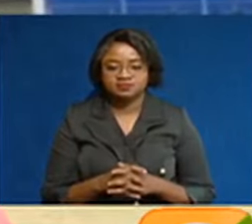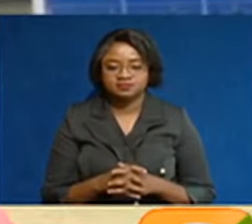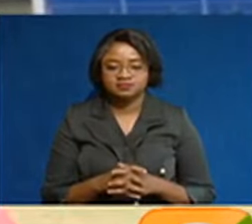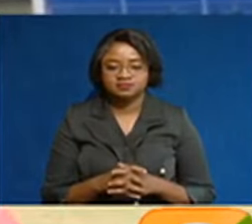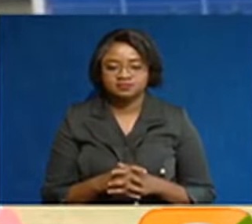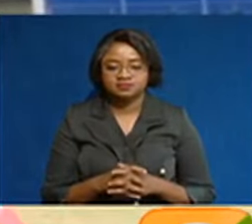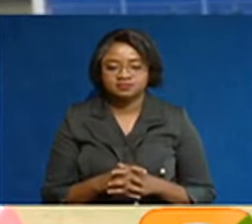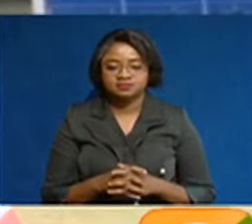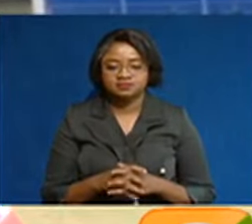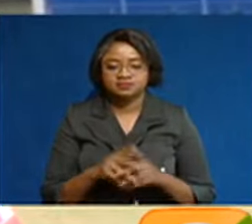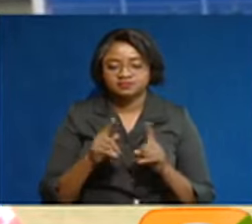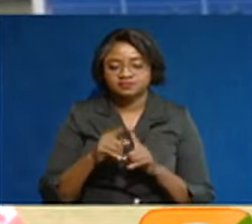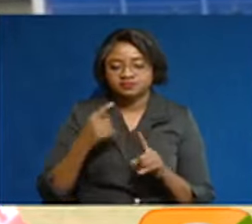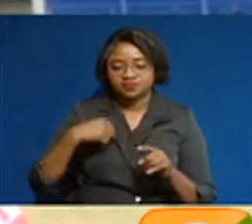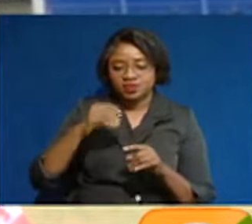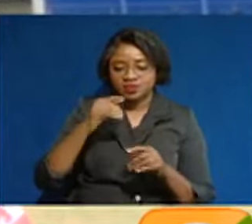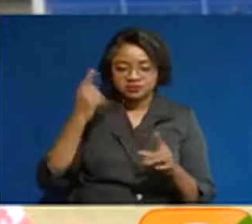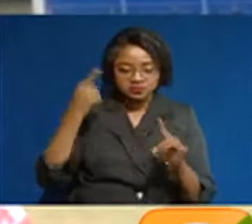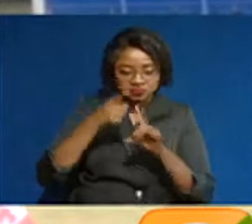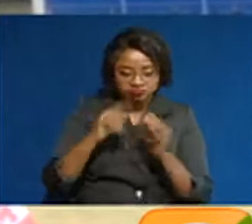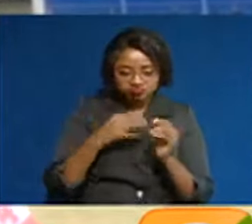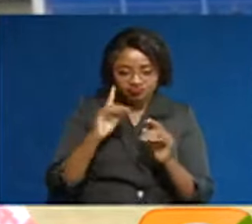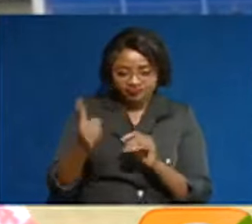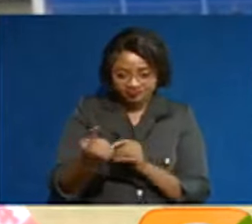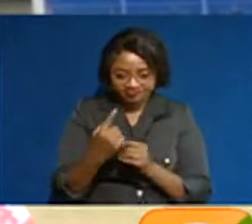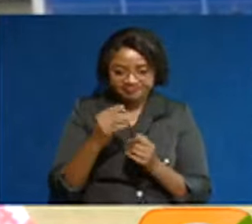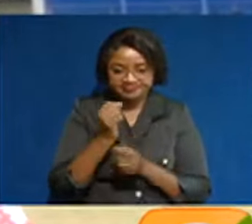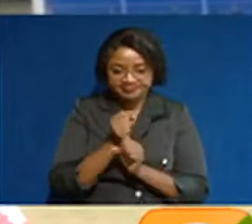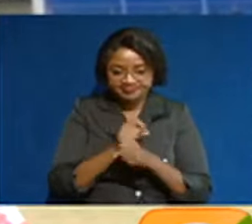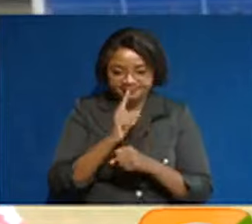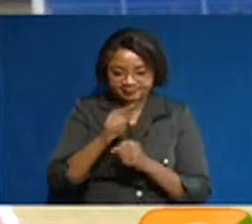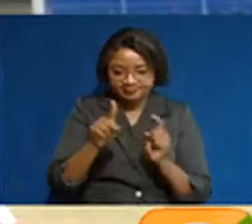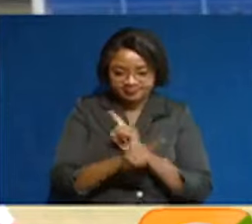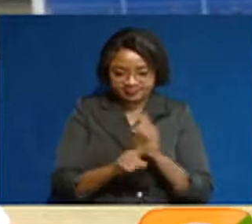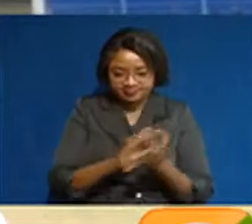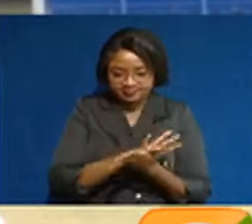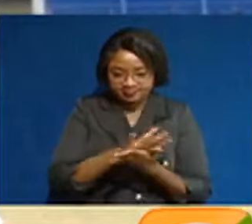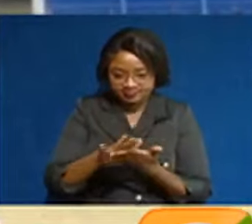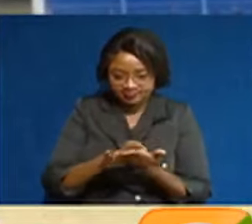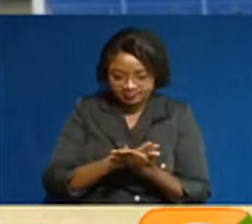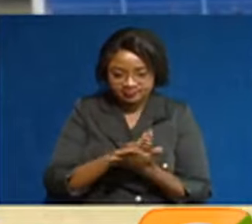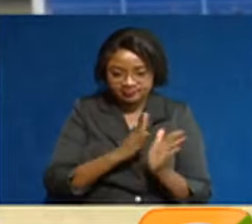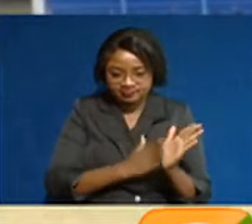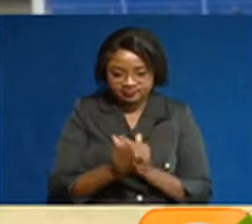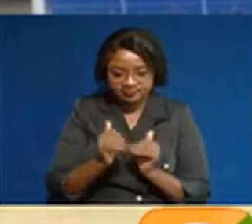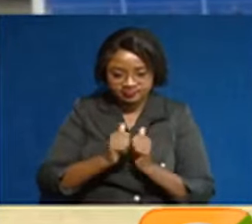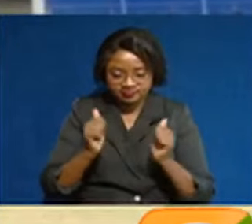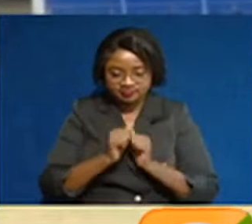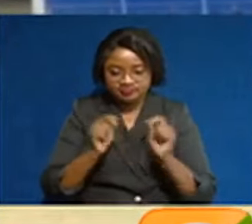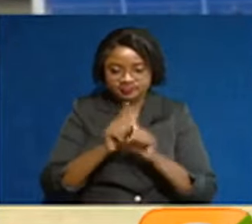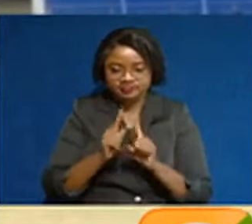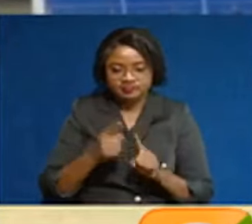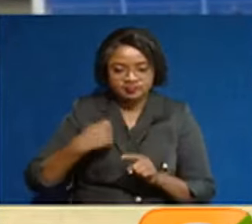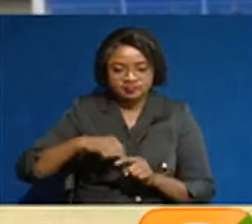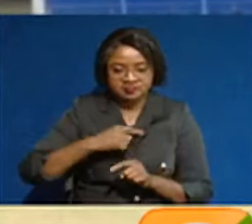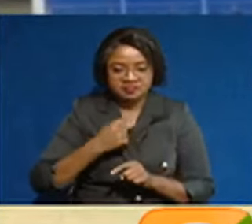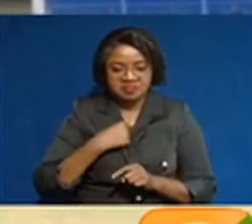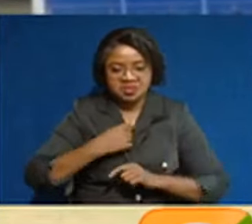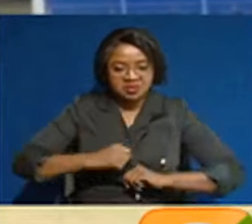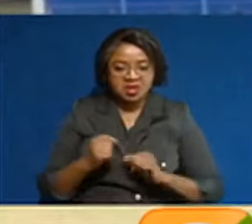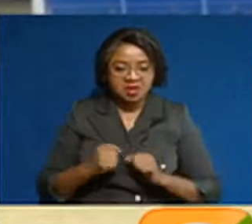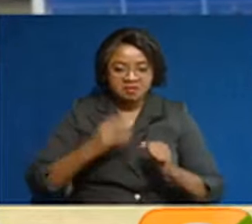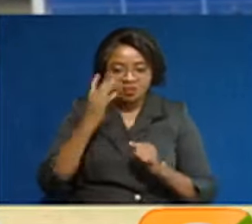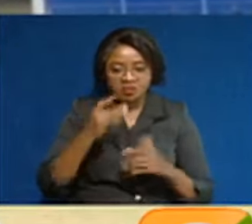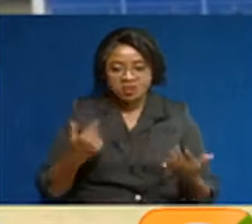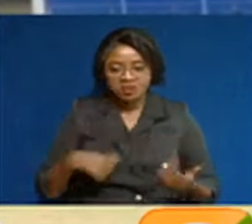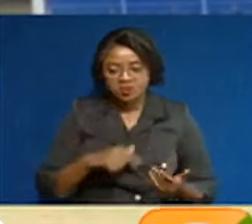just been making sure that our basics are first and foremost are right, and I've been quite impressed with the progress. Of course, there's a